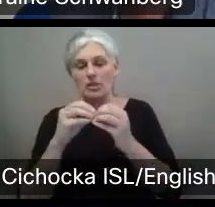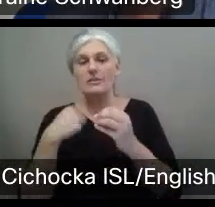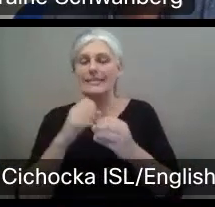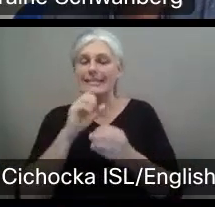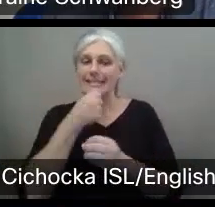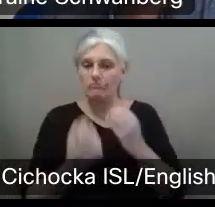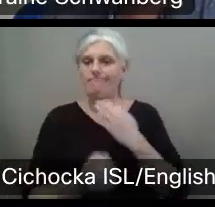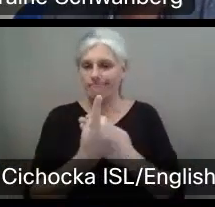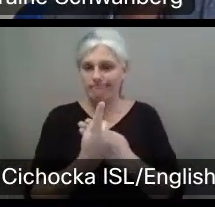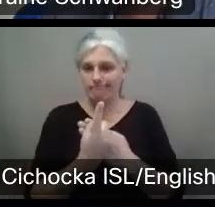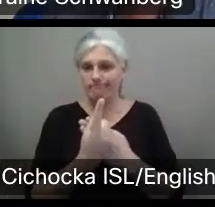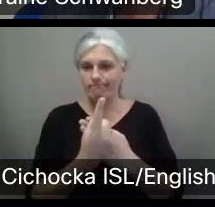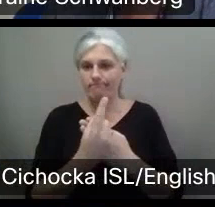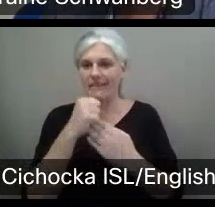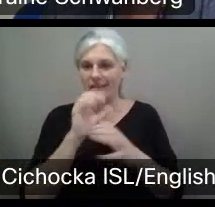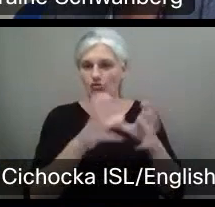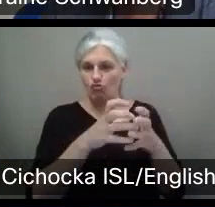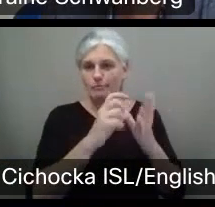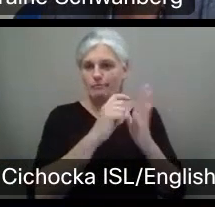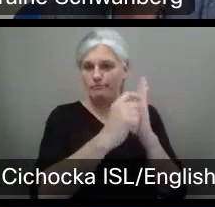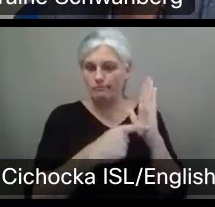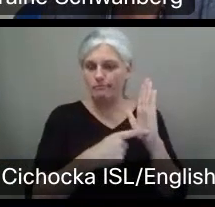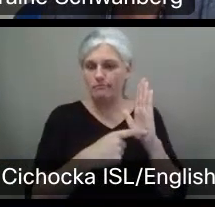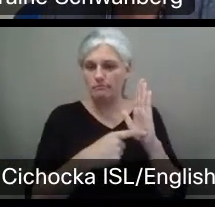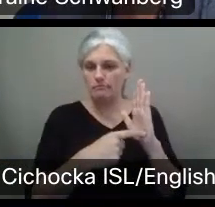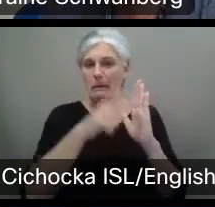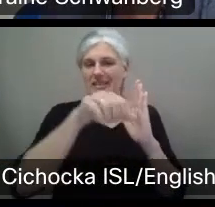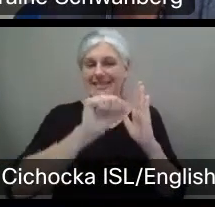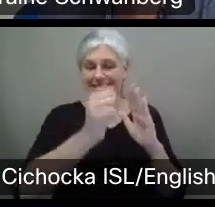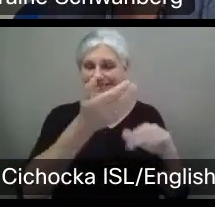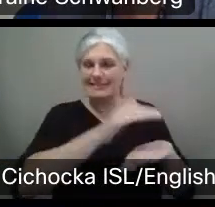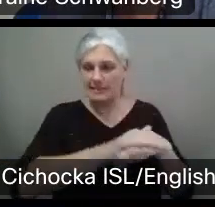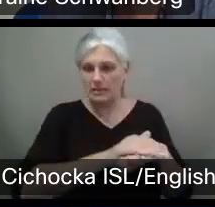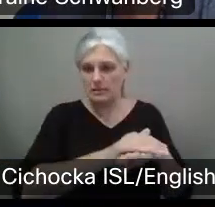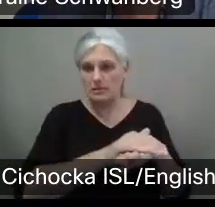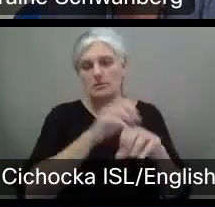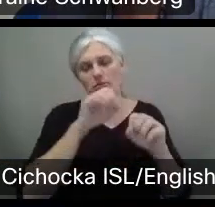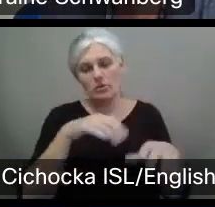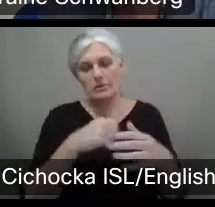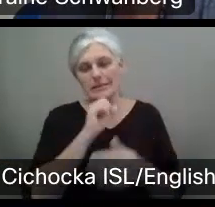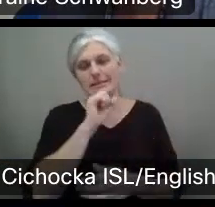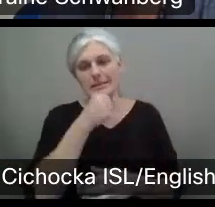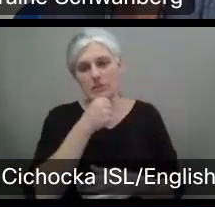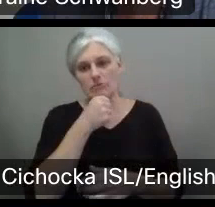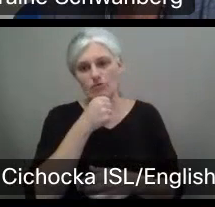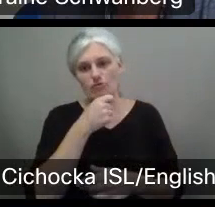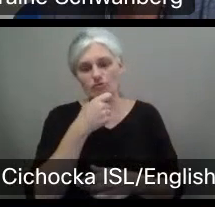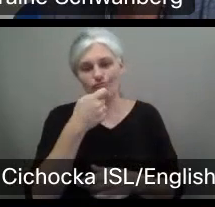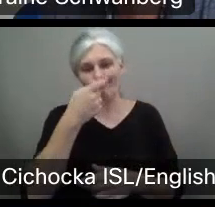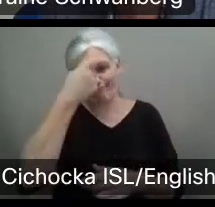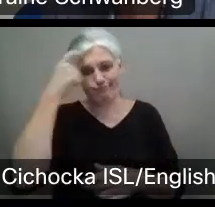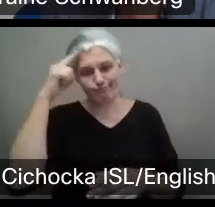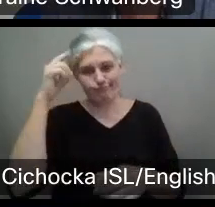incidents. Predominantly, we are dealing with patient death, which obviously is very significant and traumatic for all those